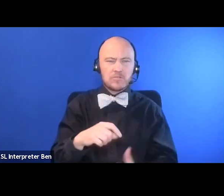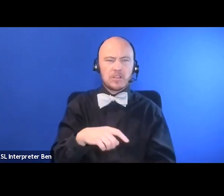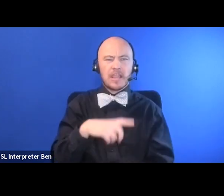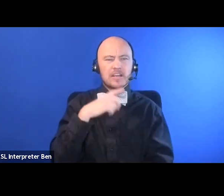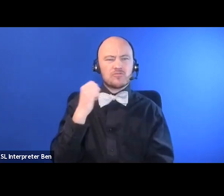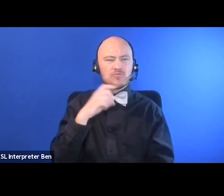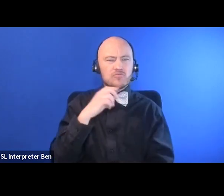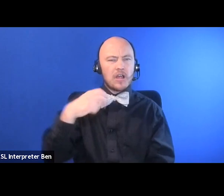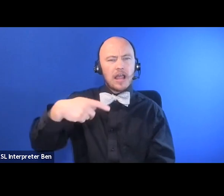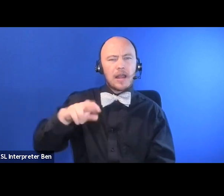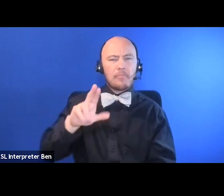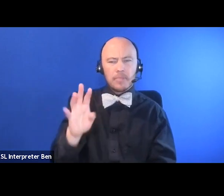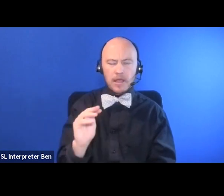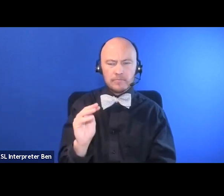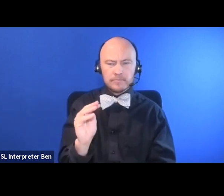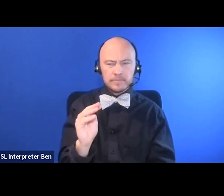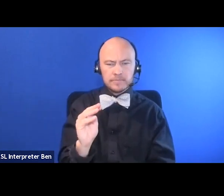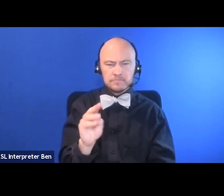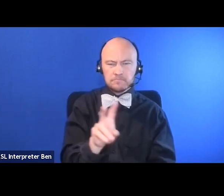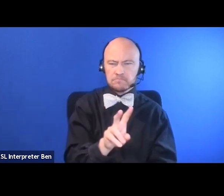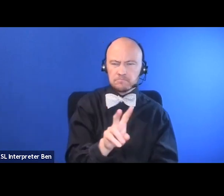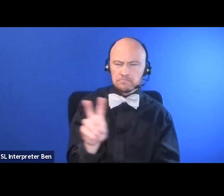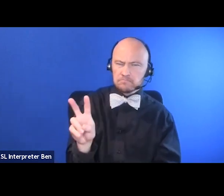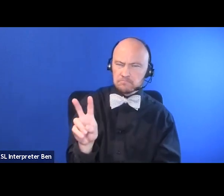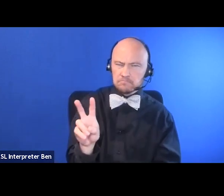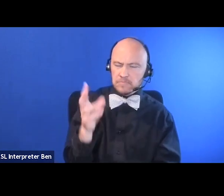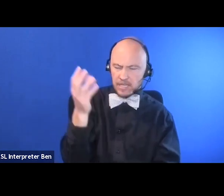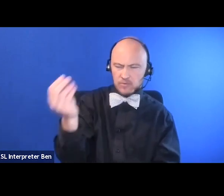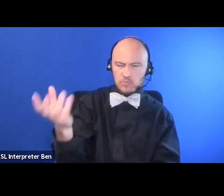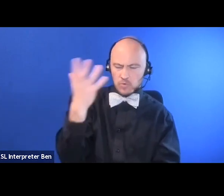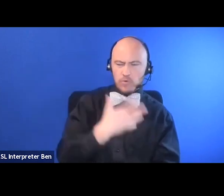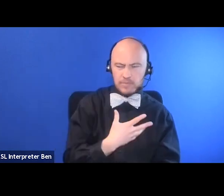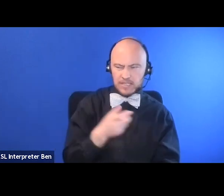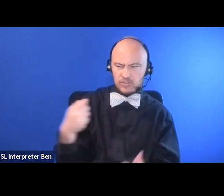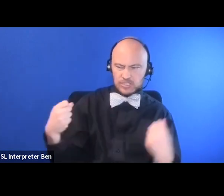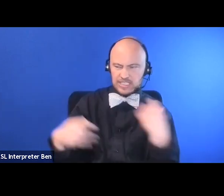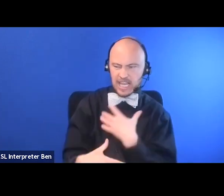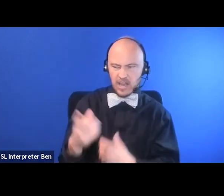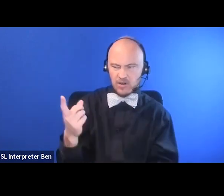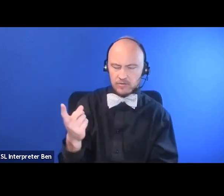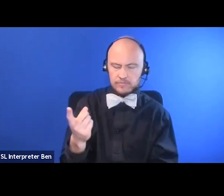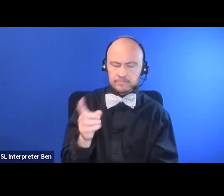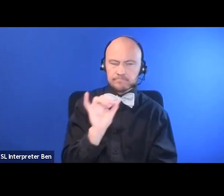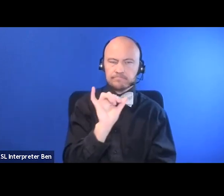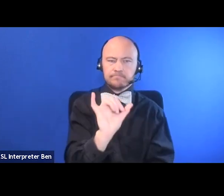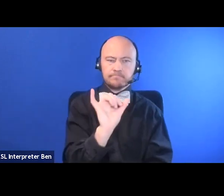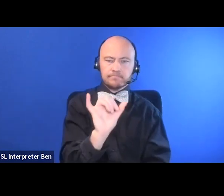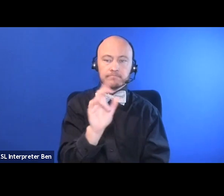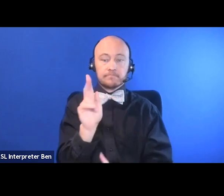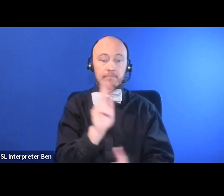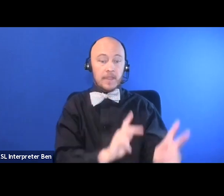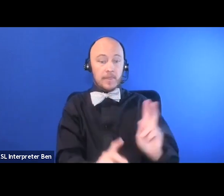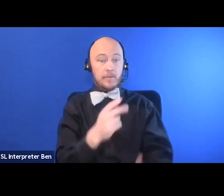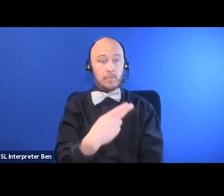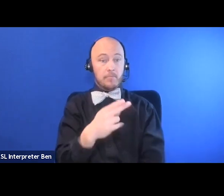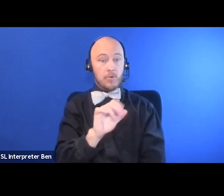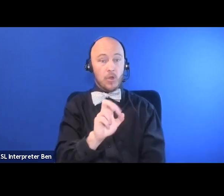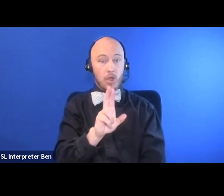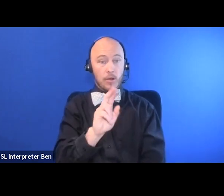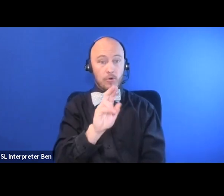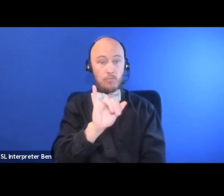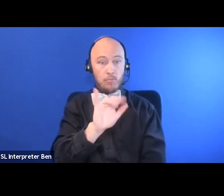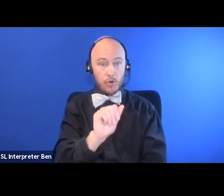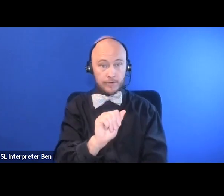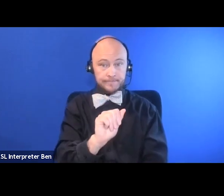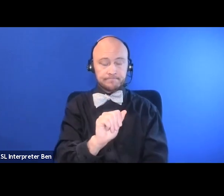plum, was the one who informed me. Once the people of Hamamura had made